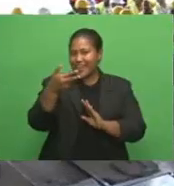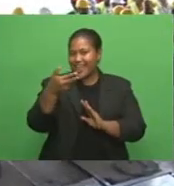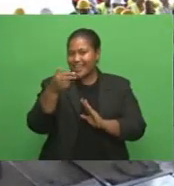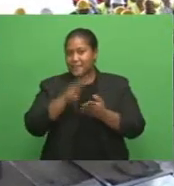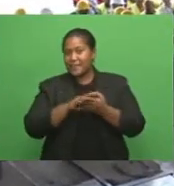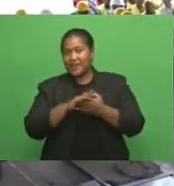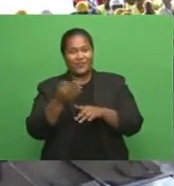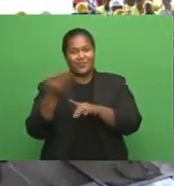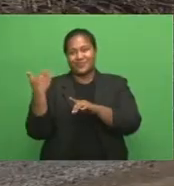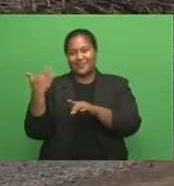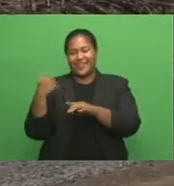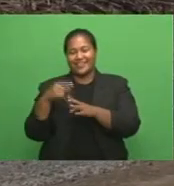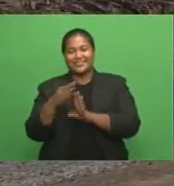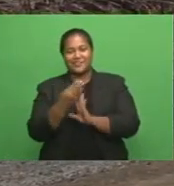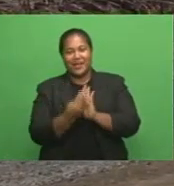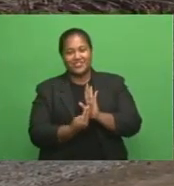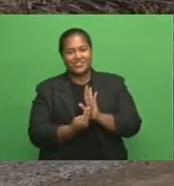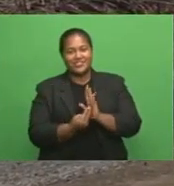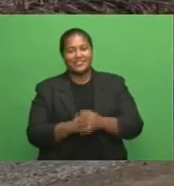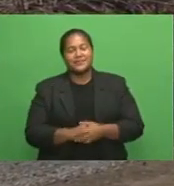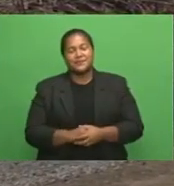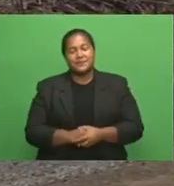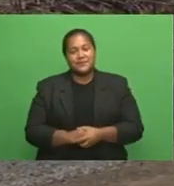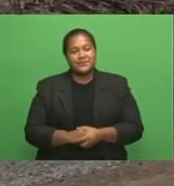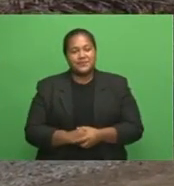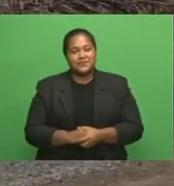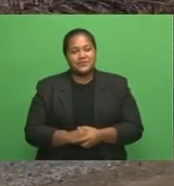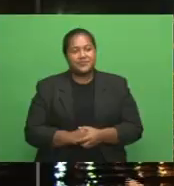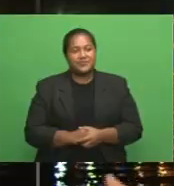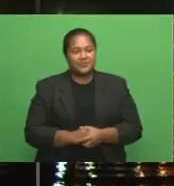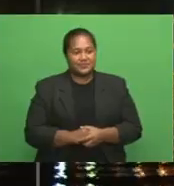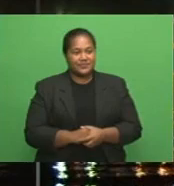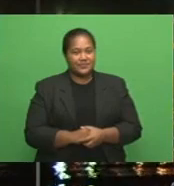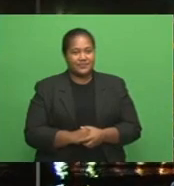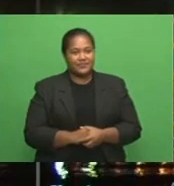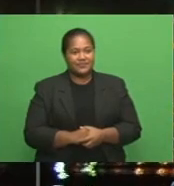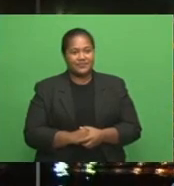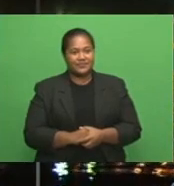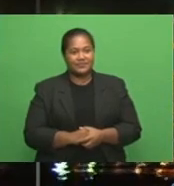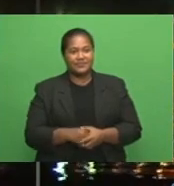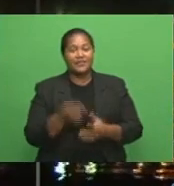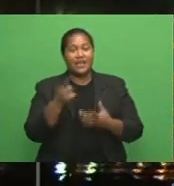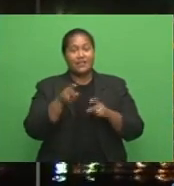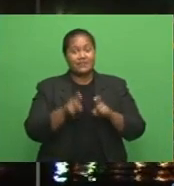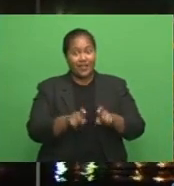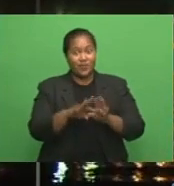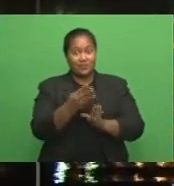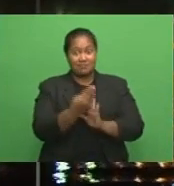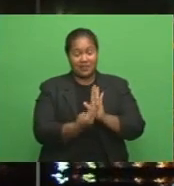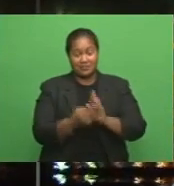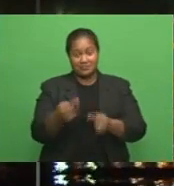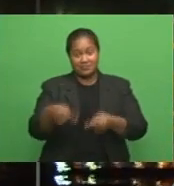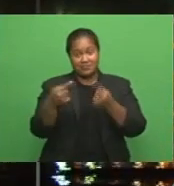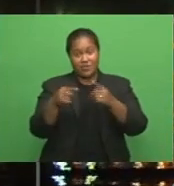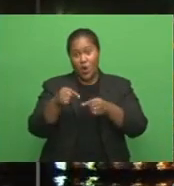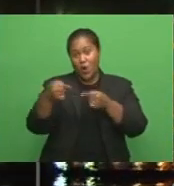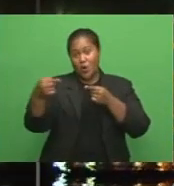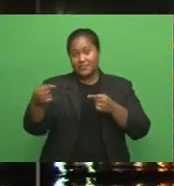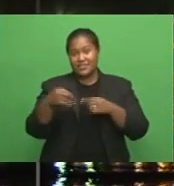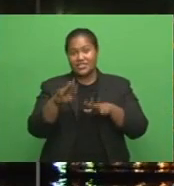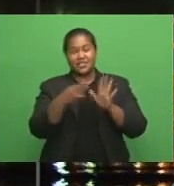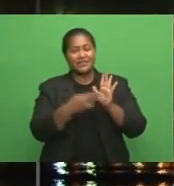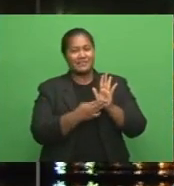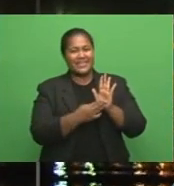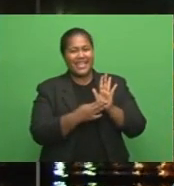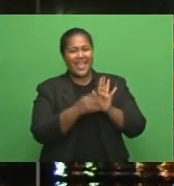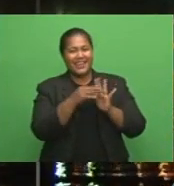the previous allocation. Koroy Tandulala, FBC News. And staying with the budget debate, opposition MP Mithiel